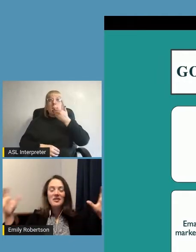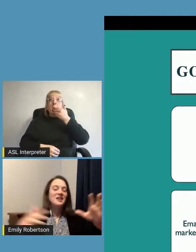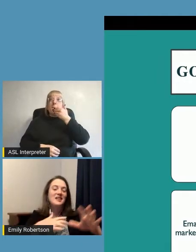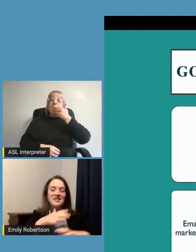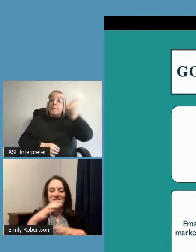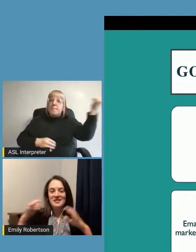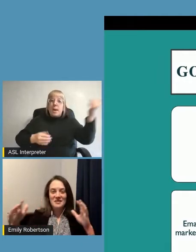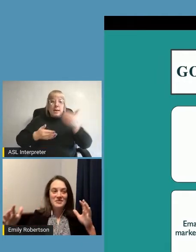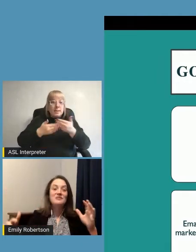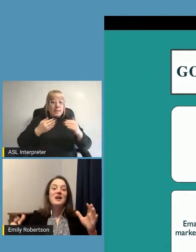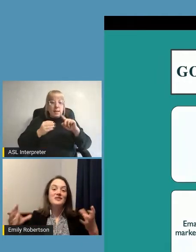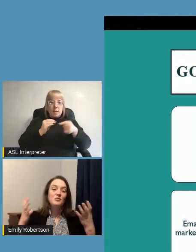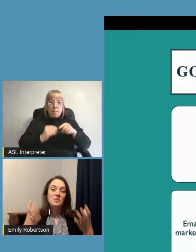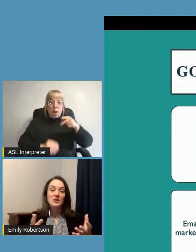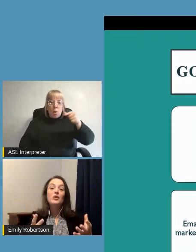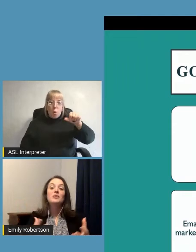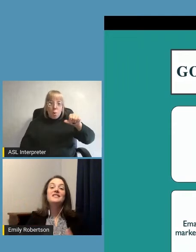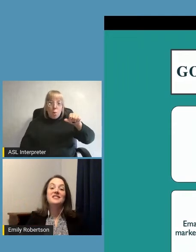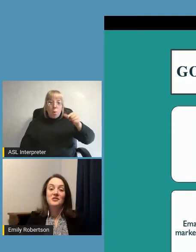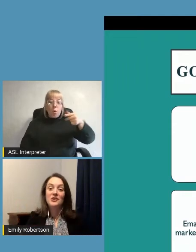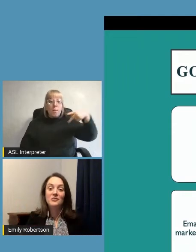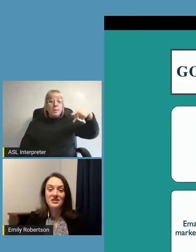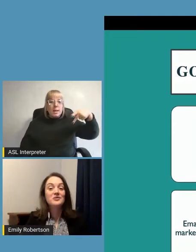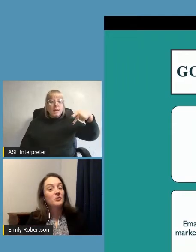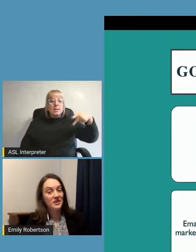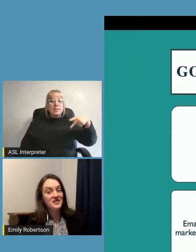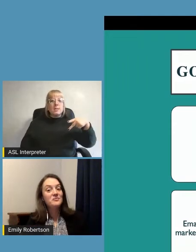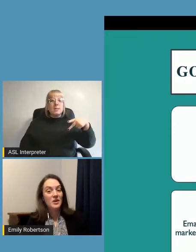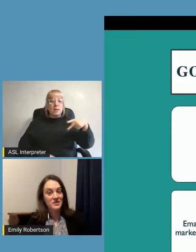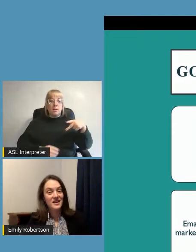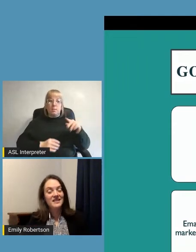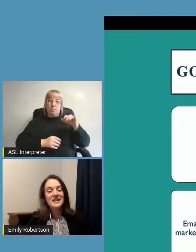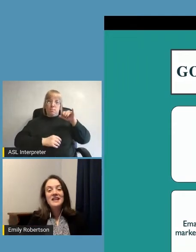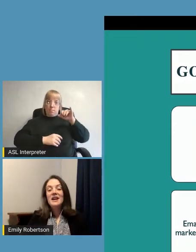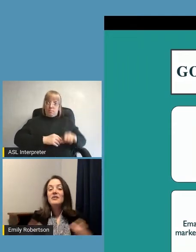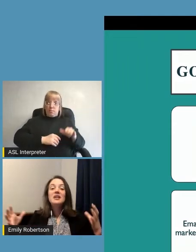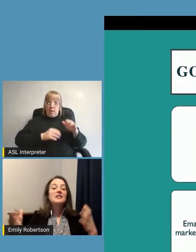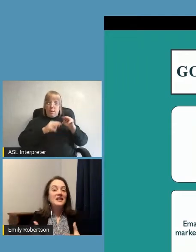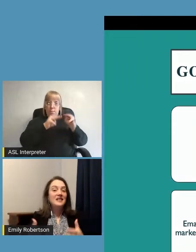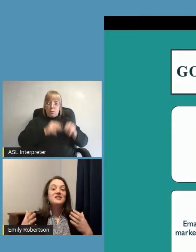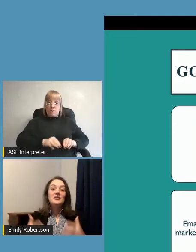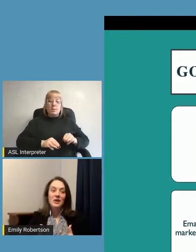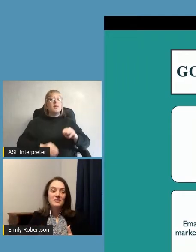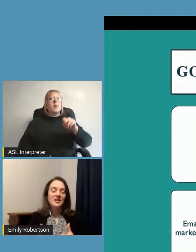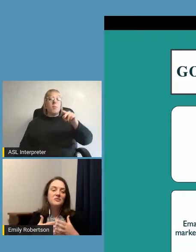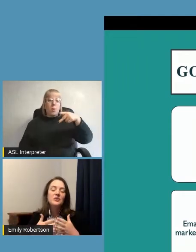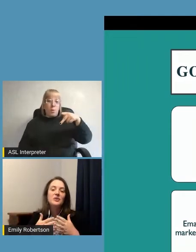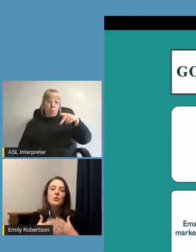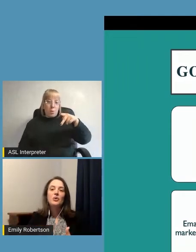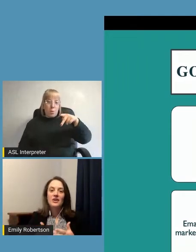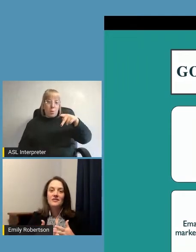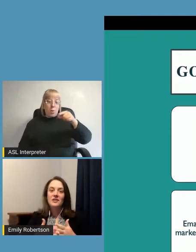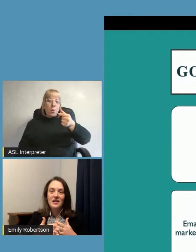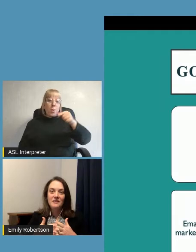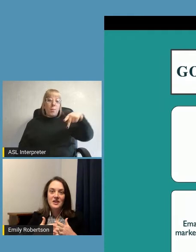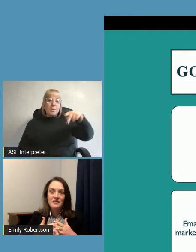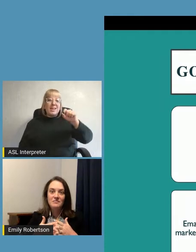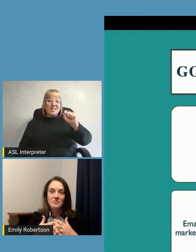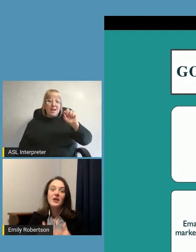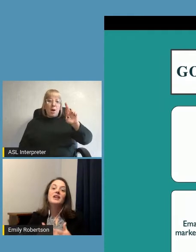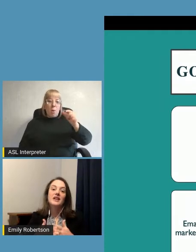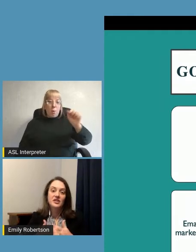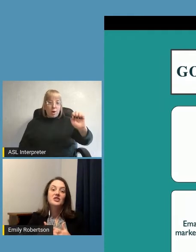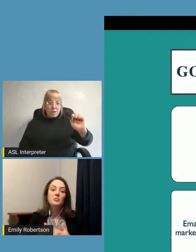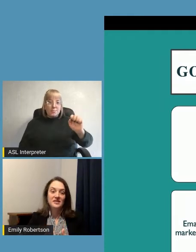that everything else surrounds, would be goreplace.org, which is GORE Place's website. Everything leads to the website. It's really the core of